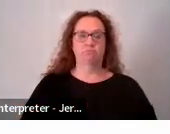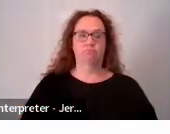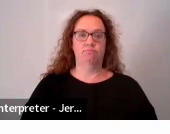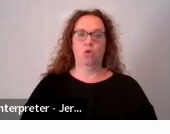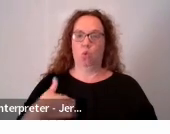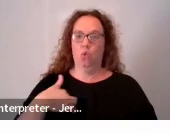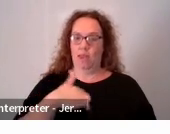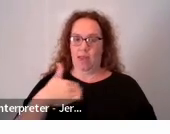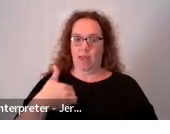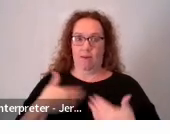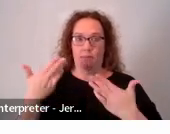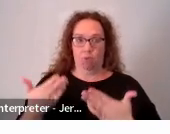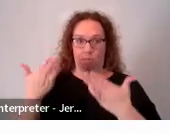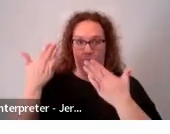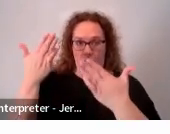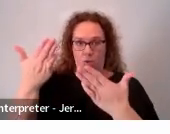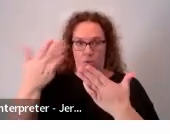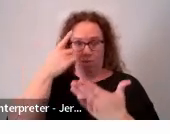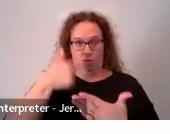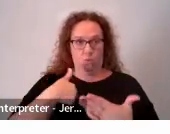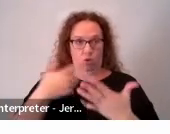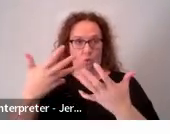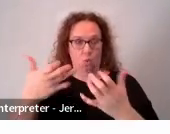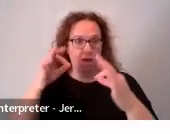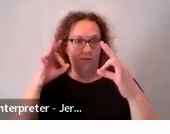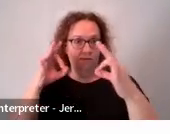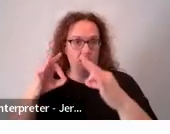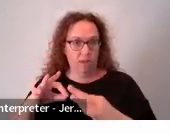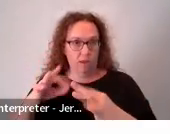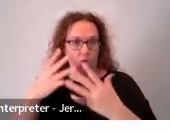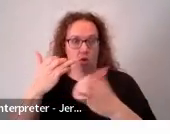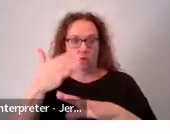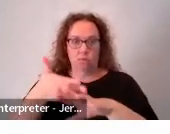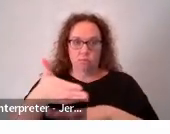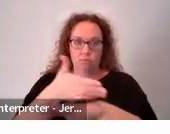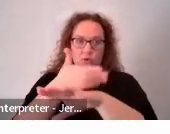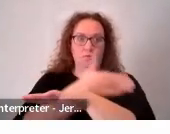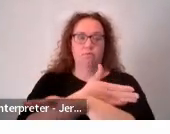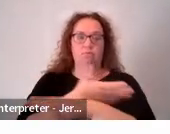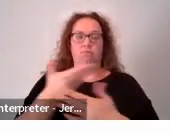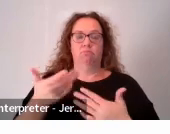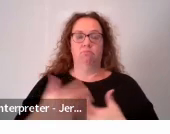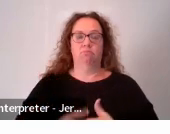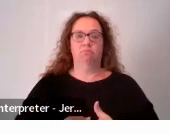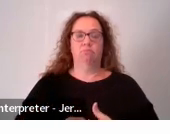are proposed because we want feedback and to improve them however